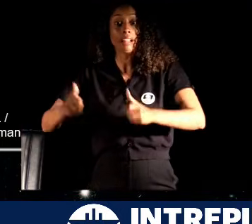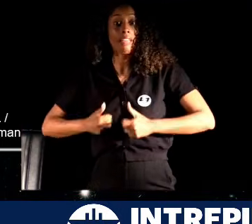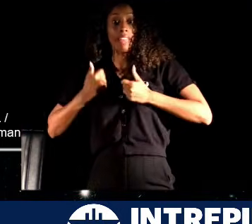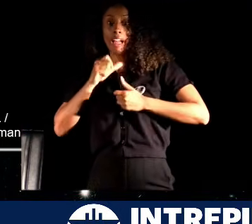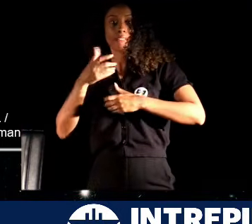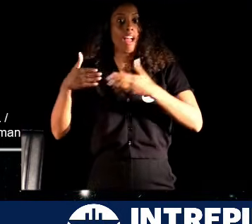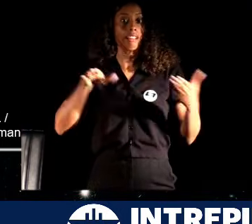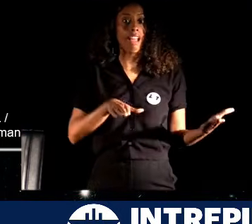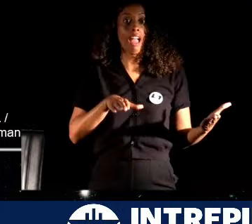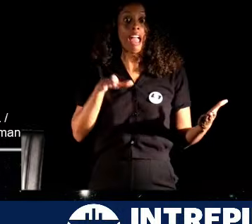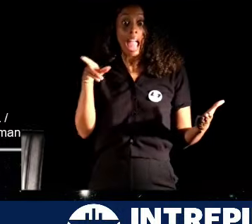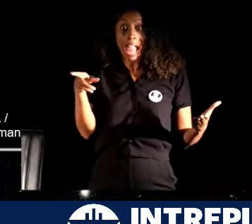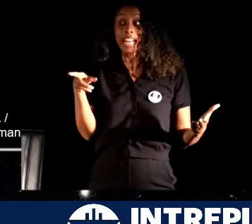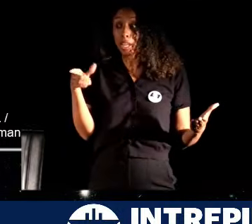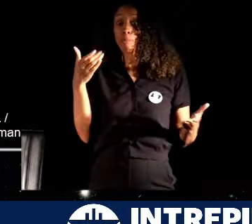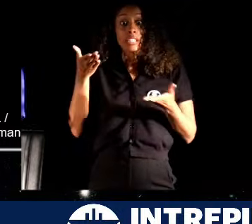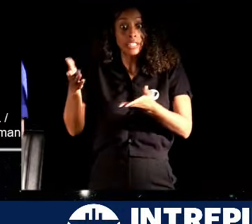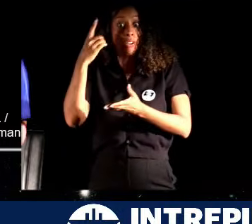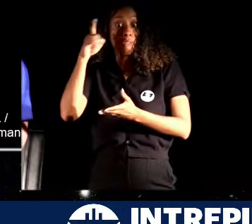able to actually make that launch.